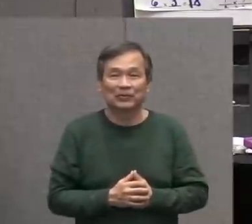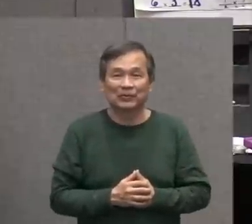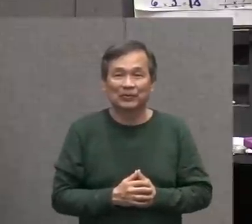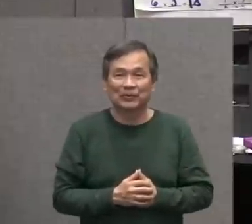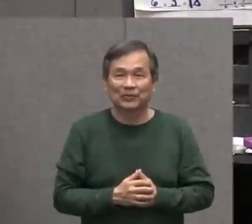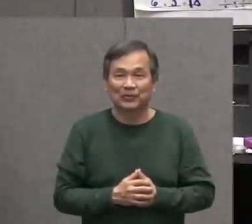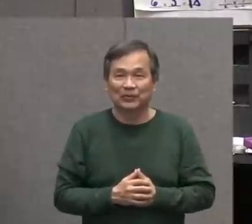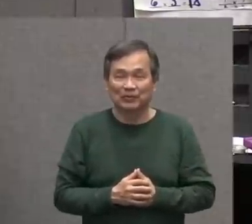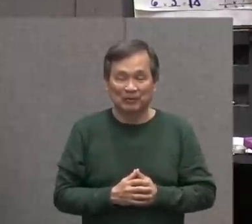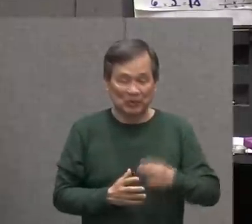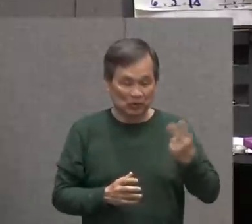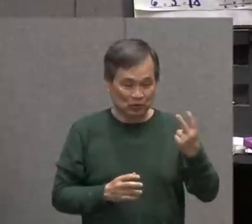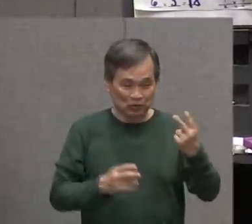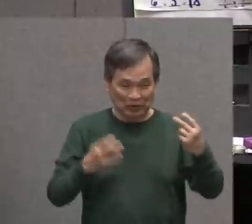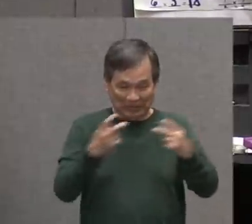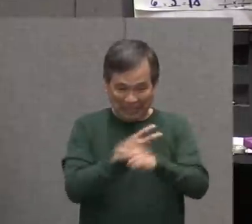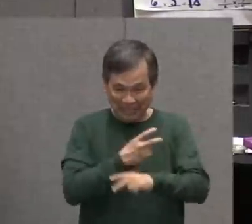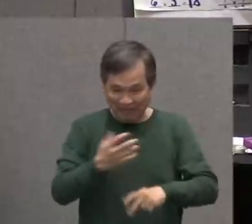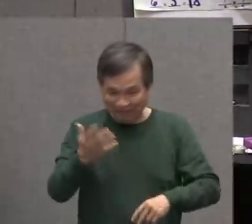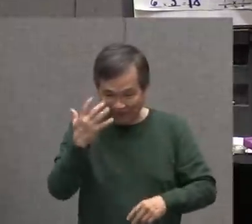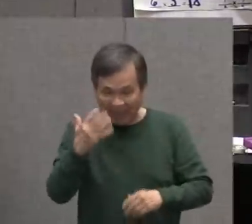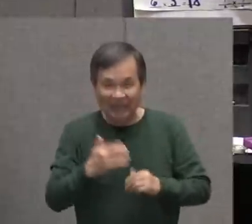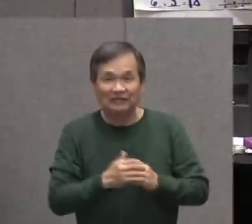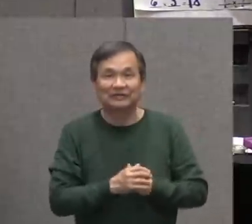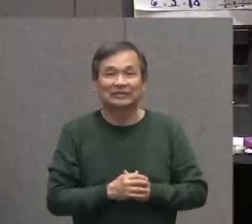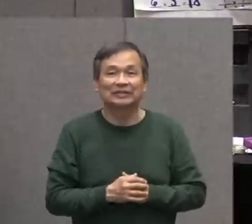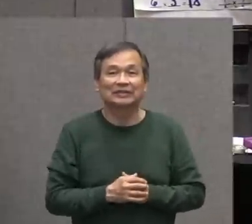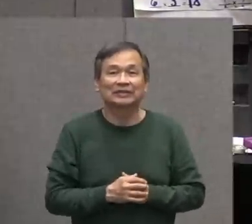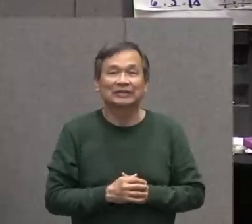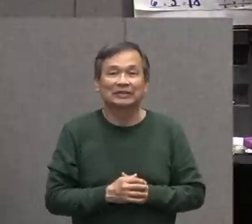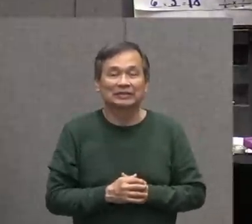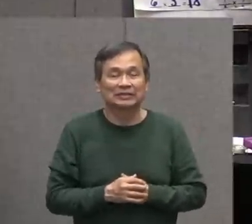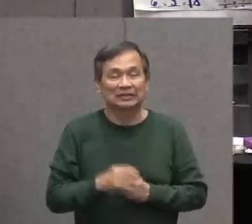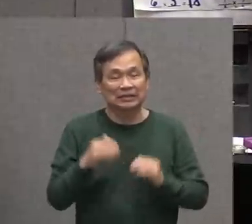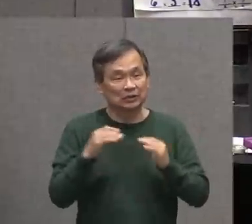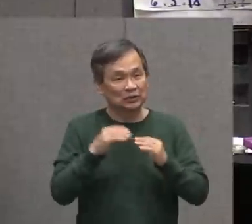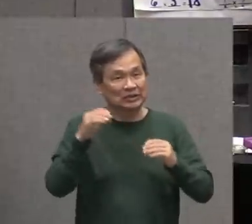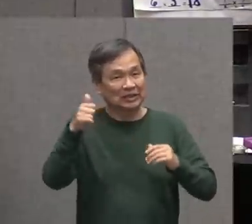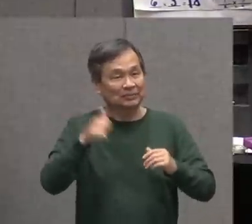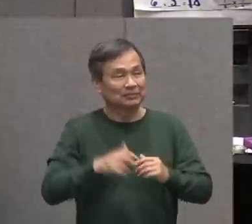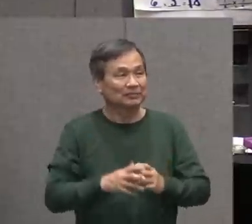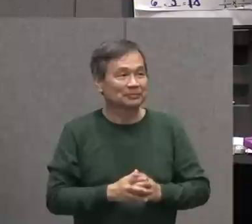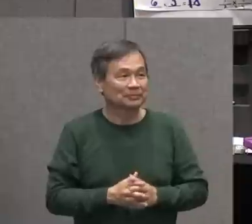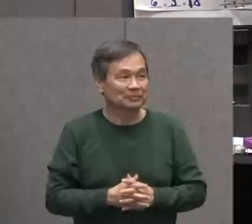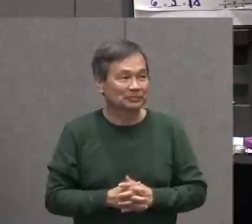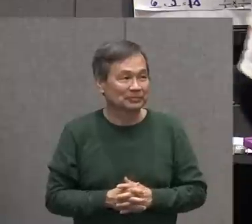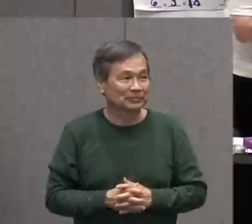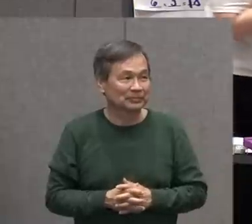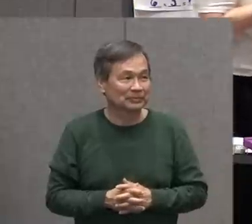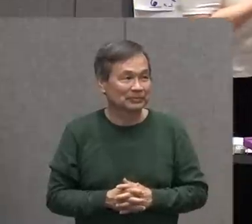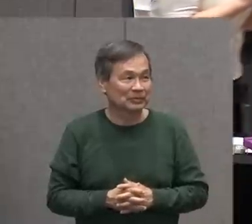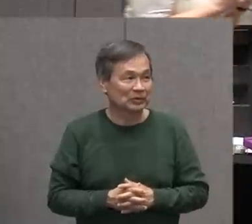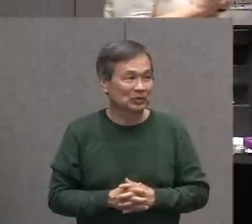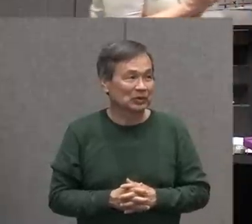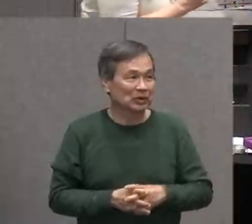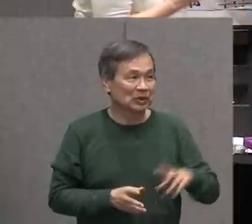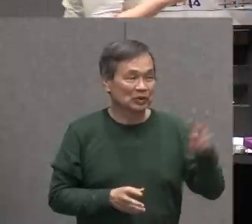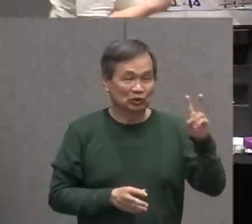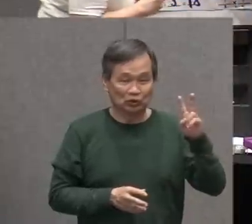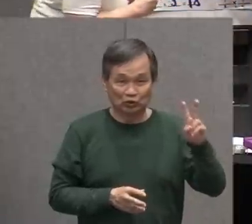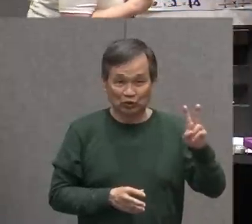rows times 5 in each row was 10. And I got 2 times